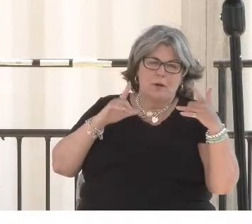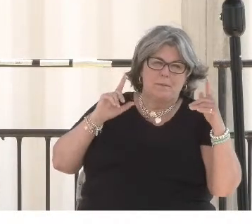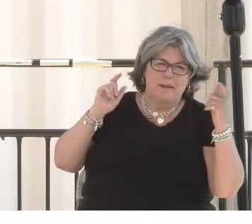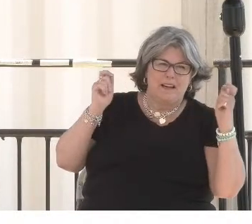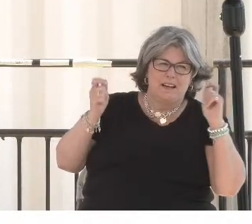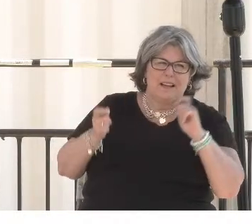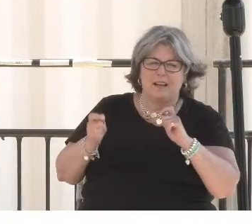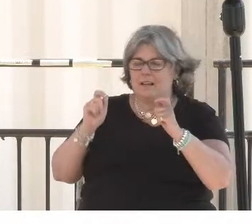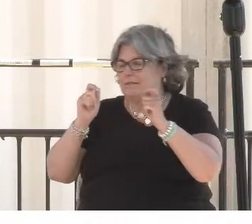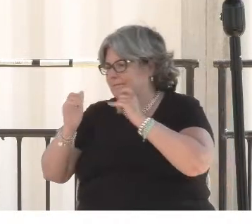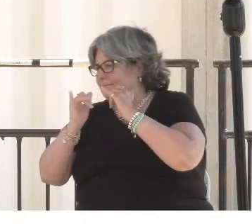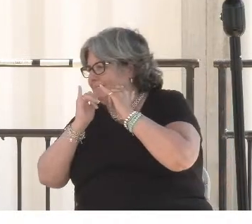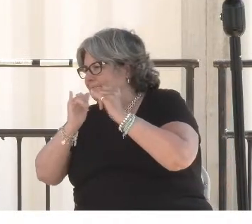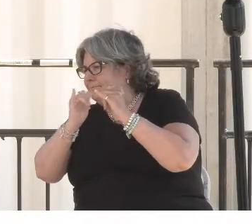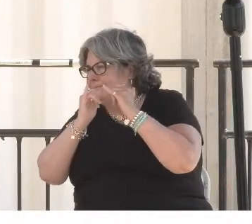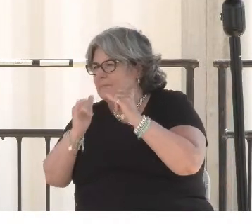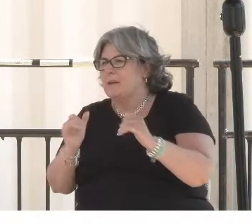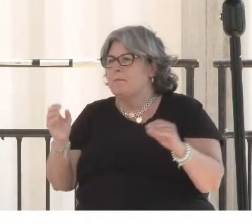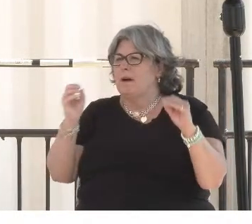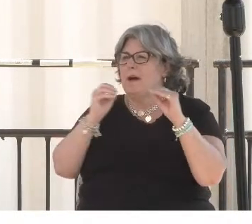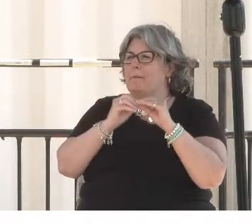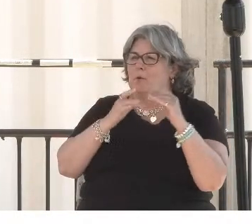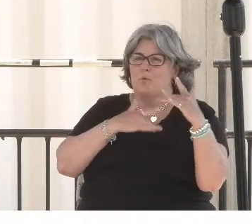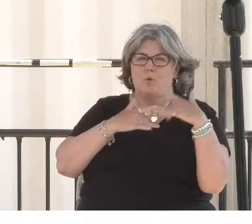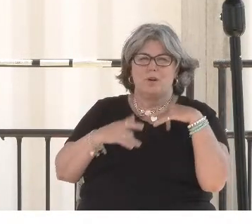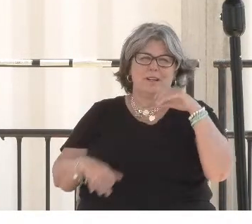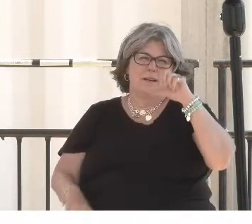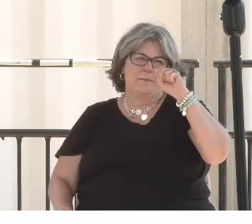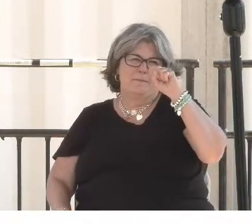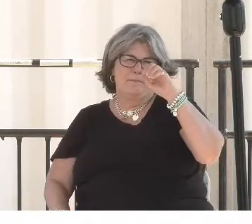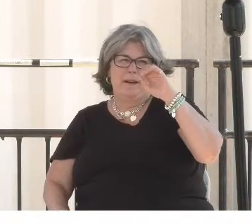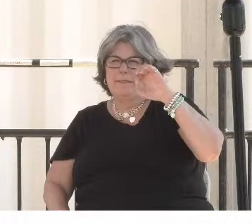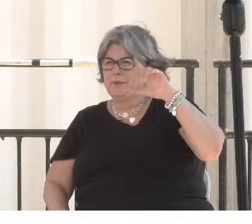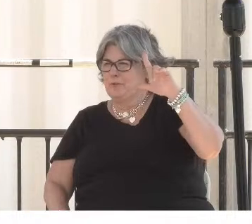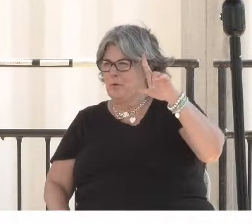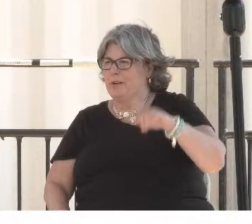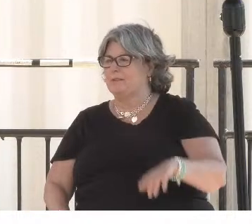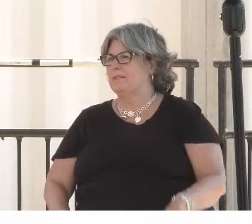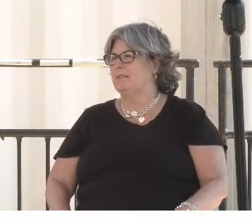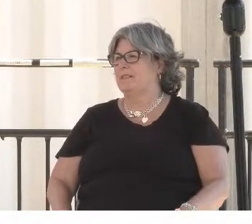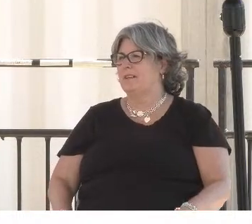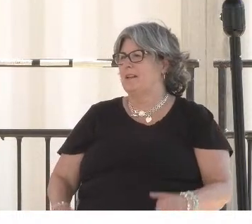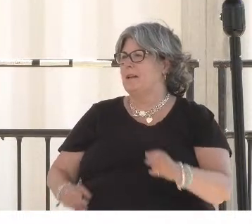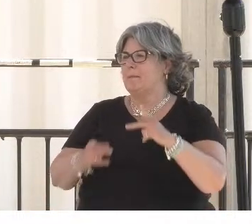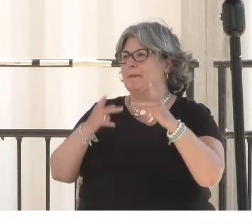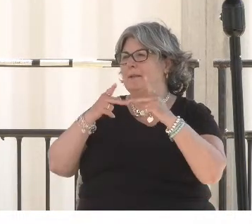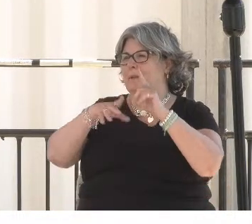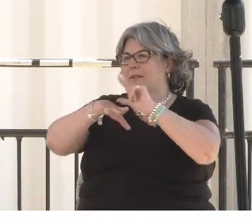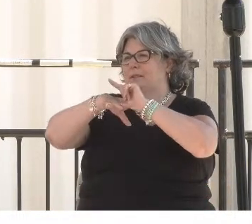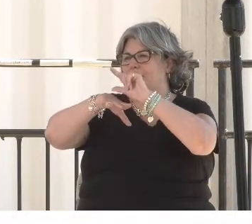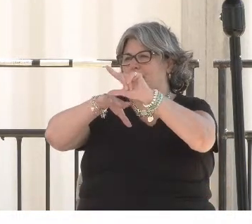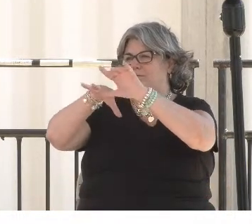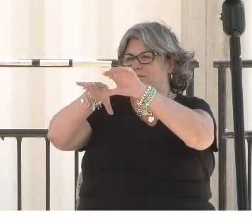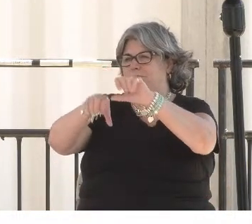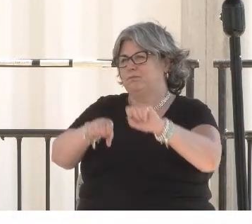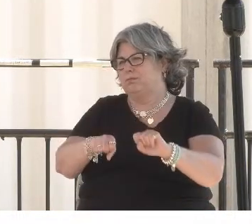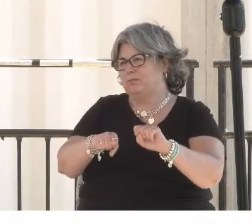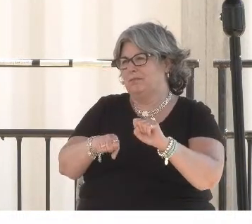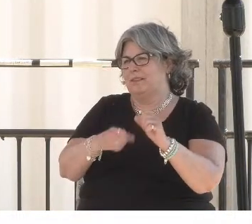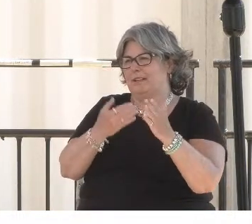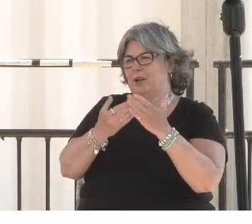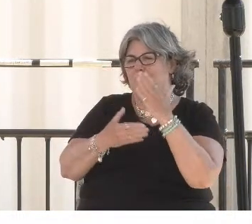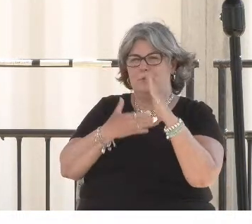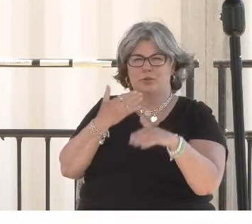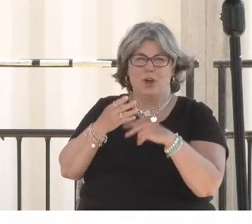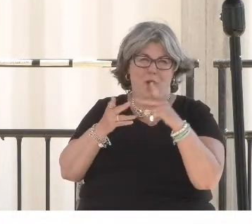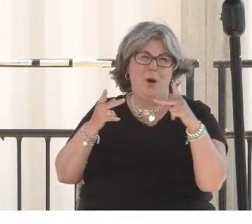about climate change. I'm much more worried about our soils. Our topsoil is gone in so many places and almost gone in just about every